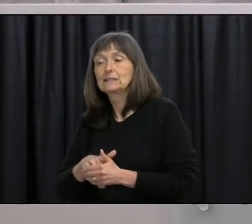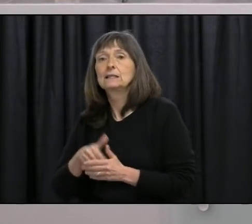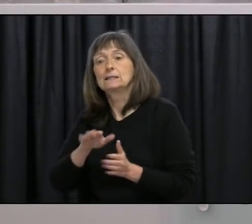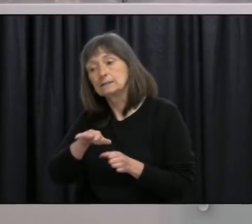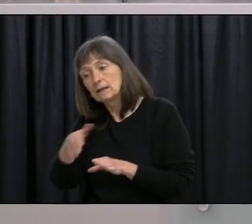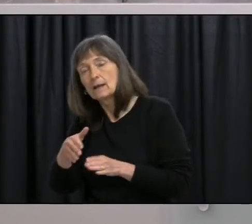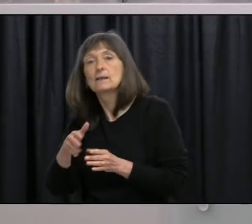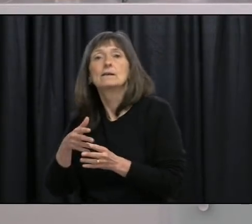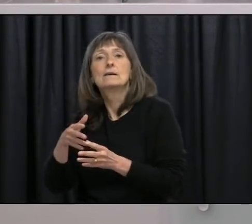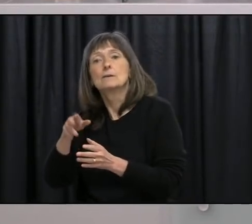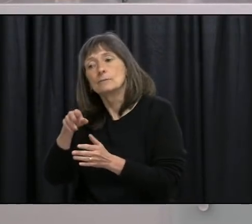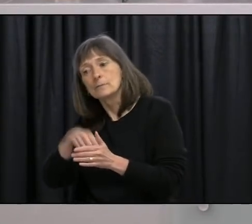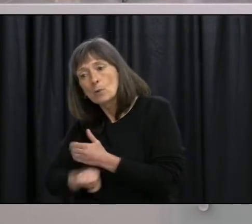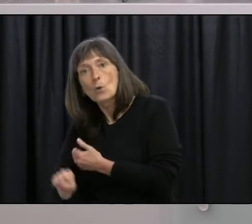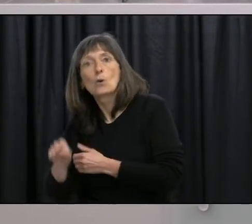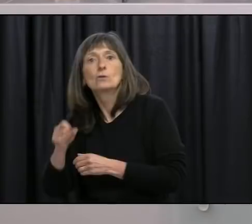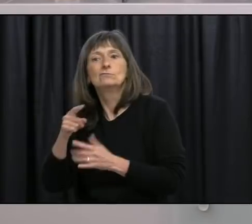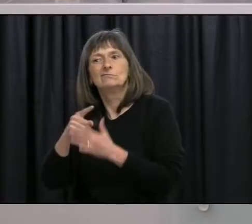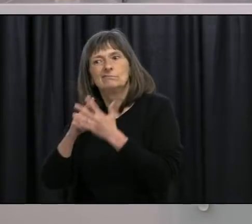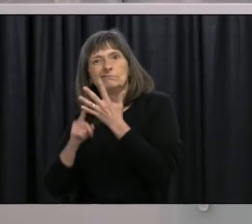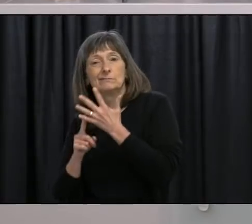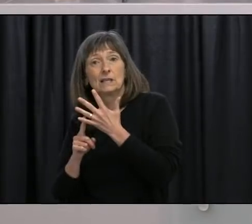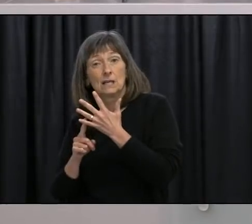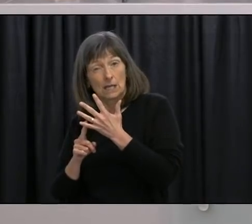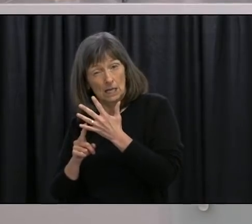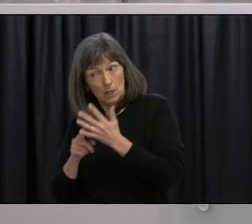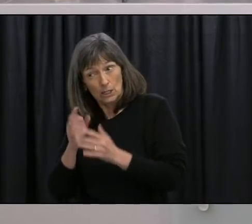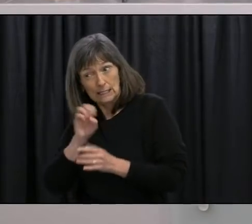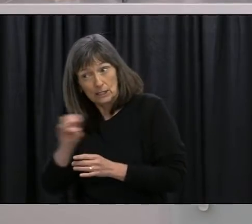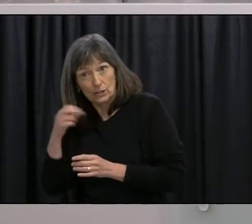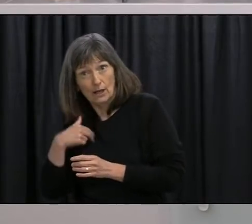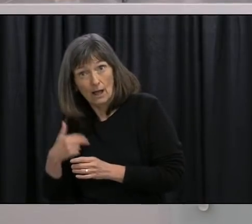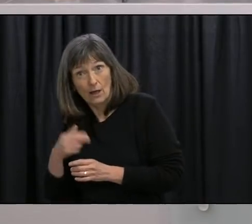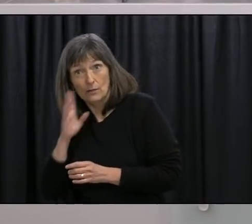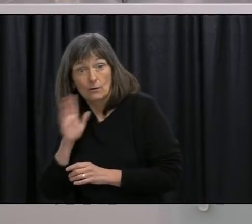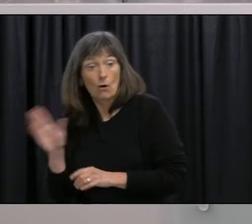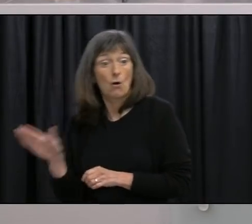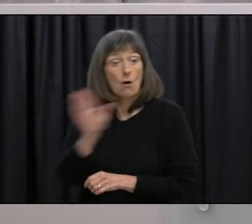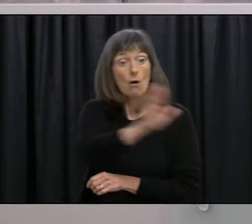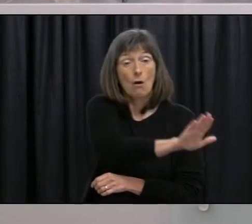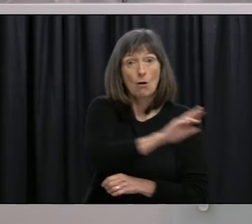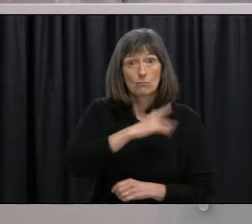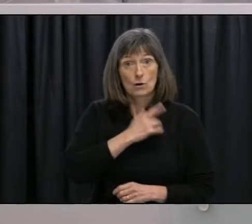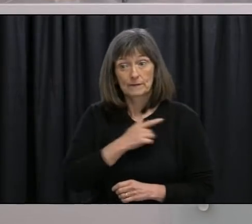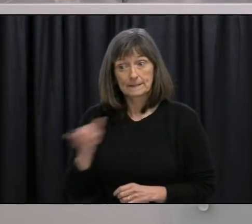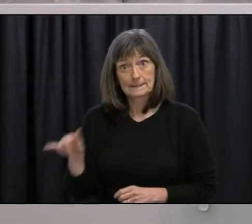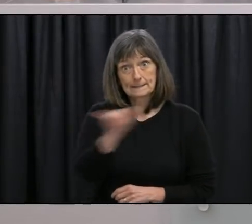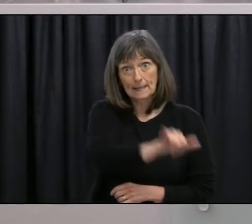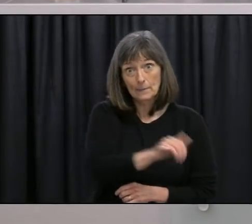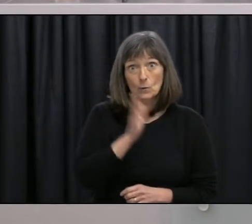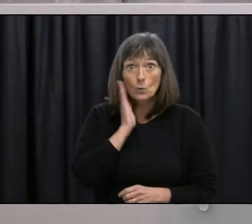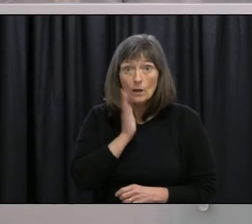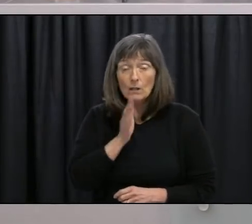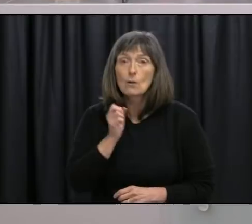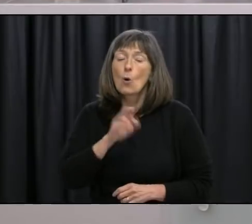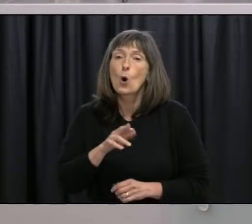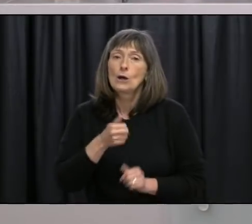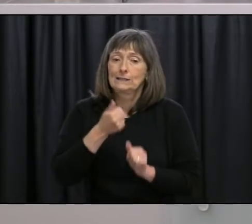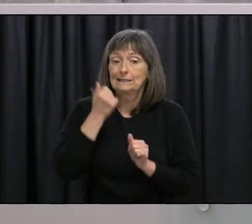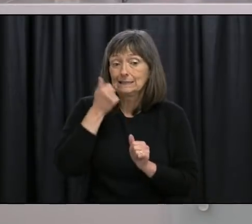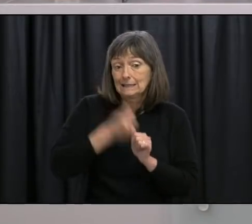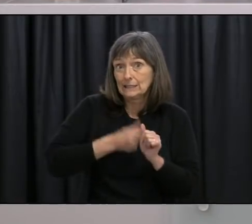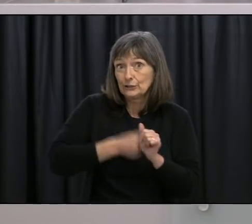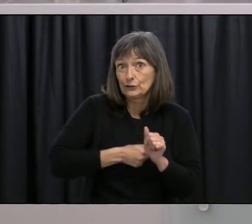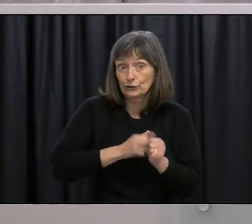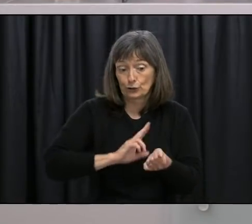I'm wondering if all the regions are to have the same guidelines, and what long-term care homes, if they're building their own strategy,